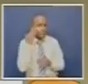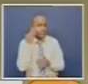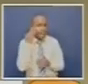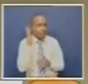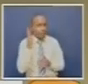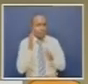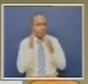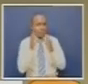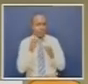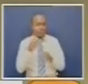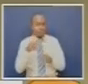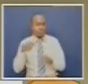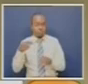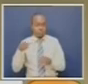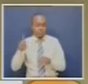committee to give us that